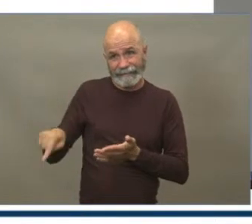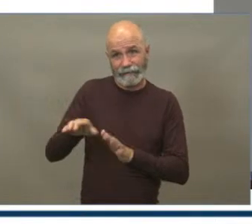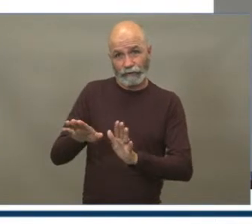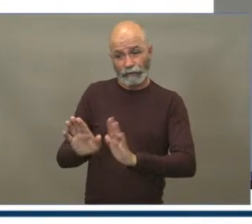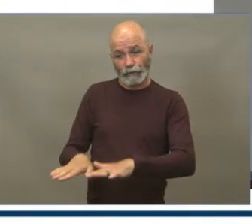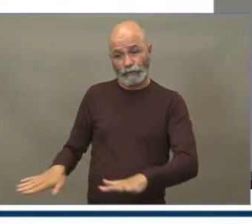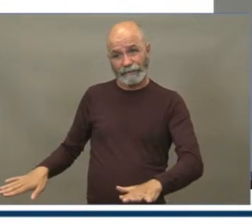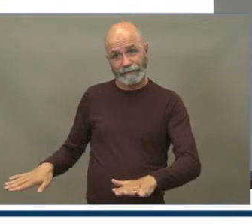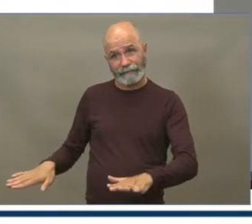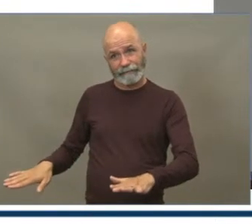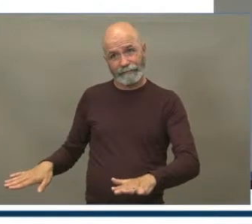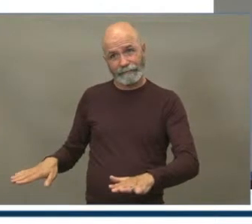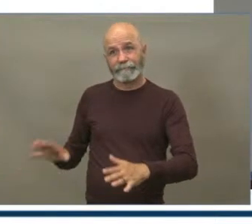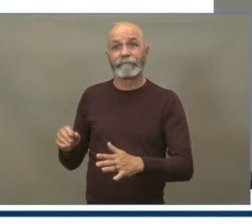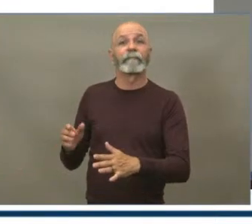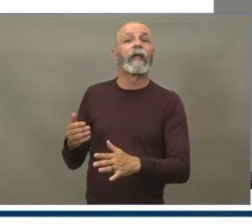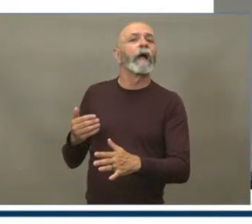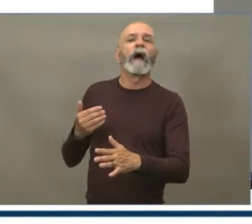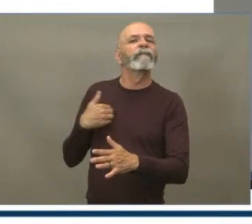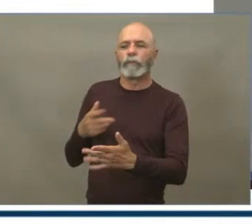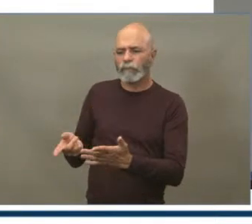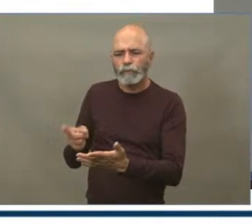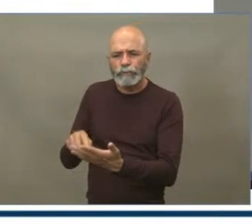appropriate necessary supplies of